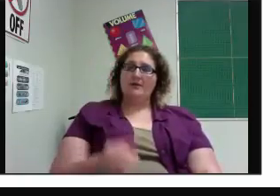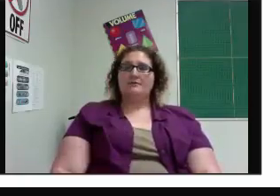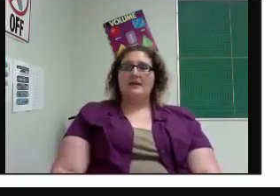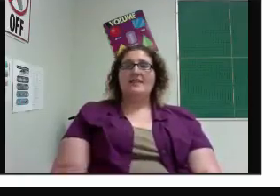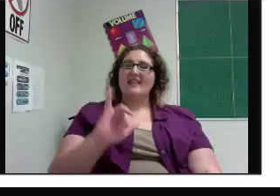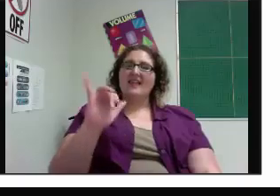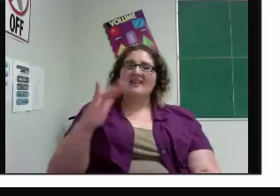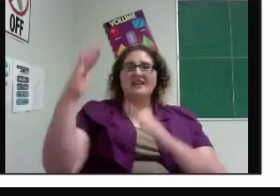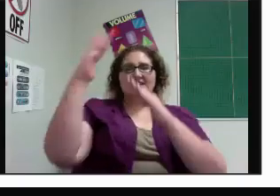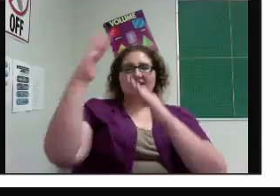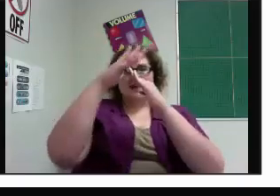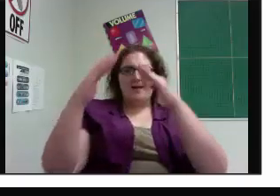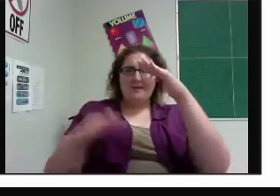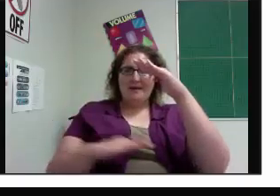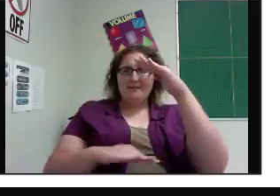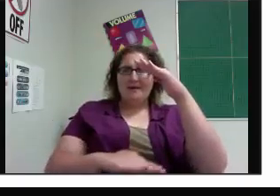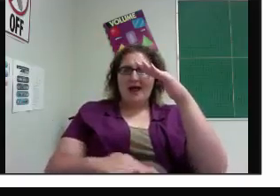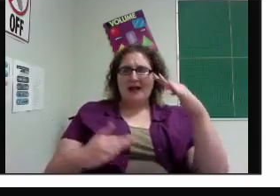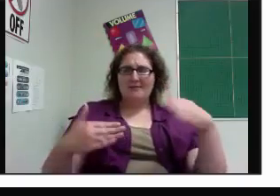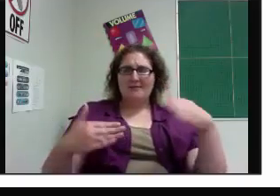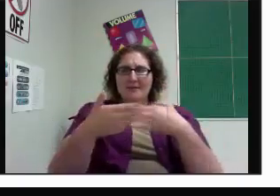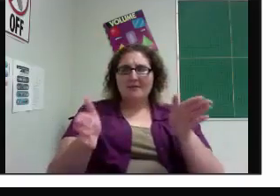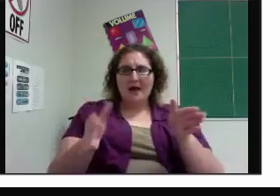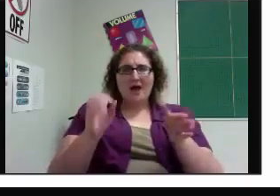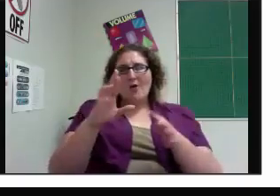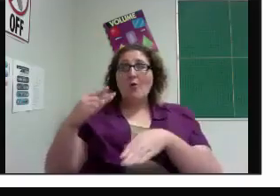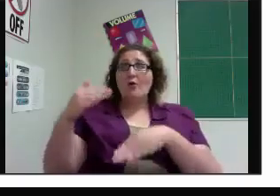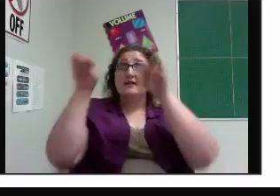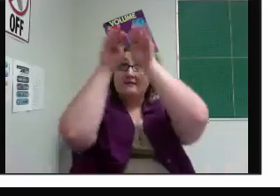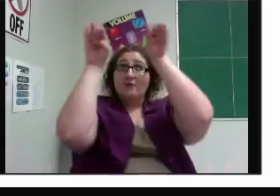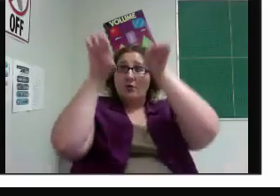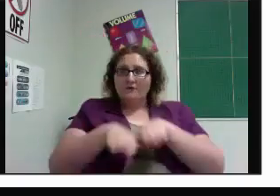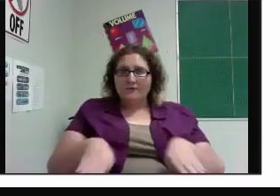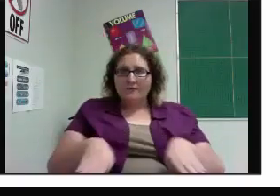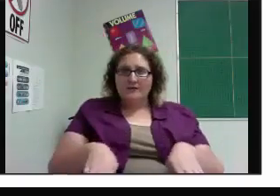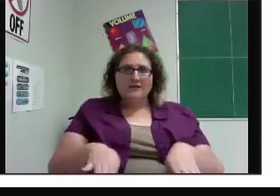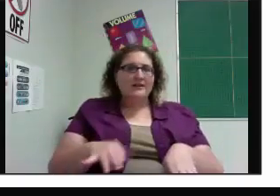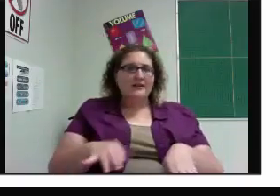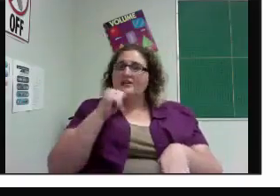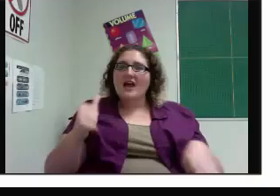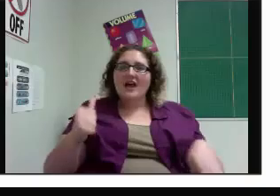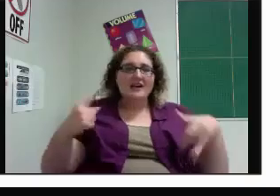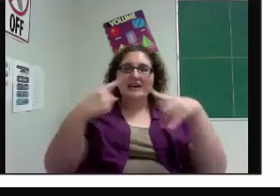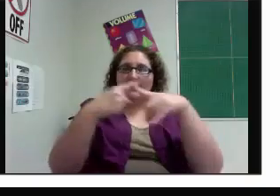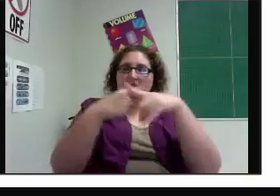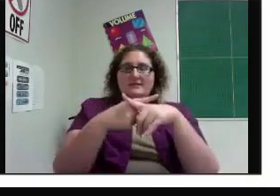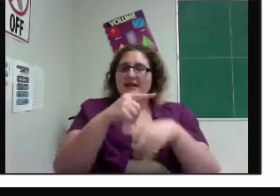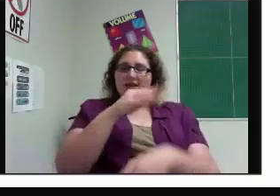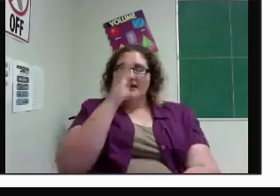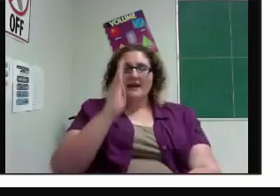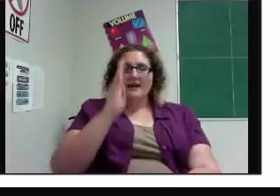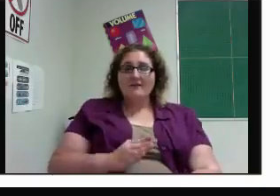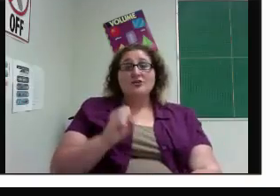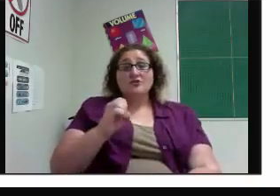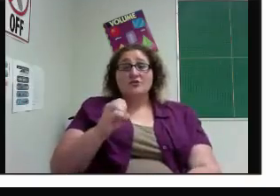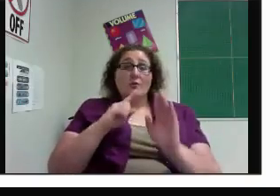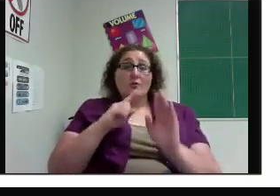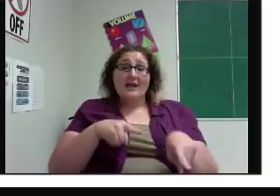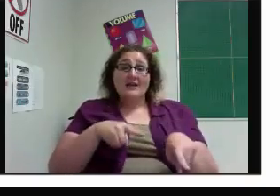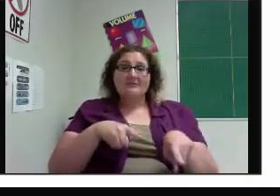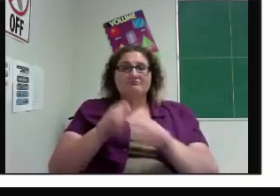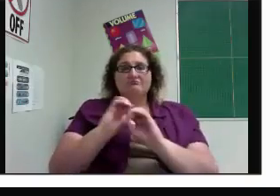Well, that's like the top and bottom of a box, or the floor and the ceiling. Those won't ever intersect, so the answer would